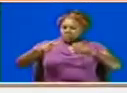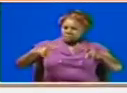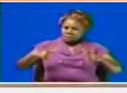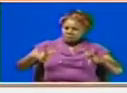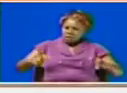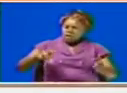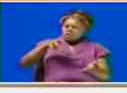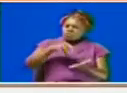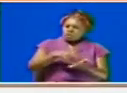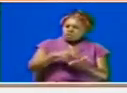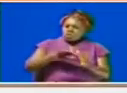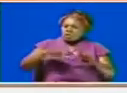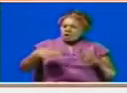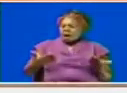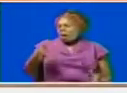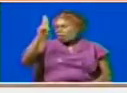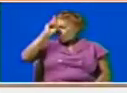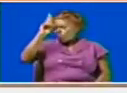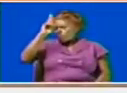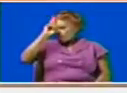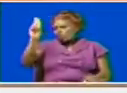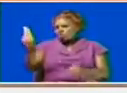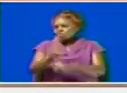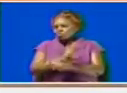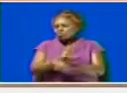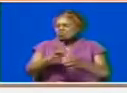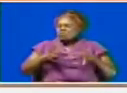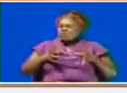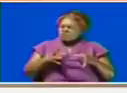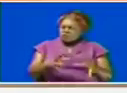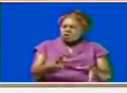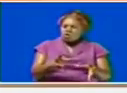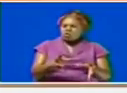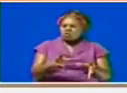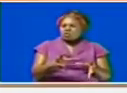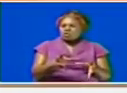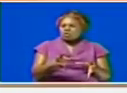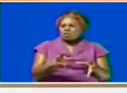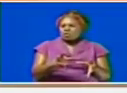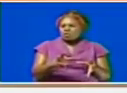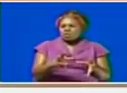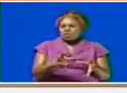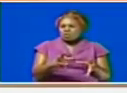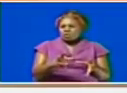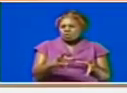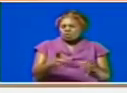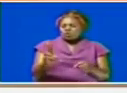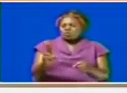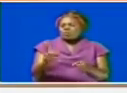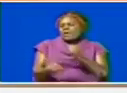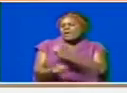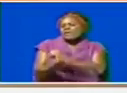the circumstances under which the police used lethal force to establish justifiability of use of